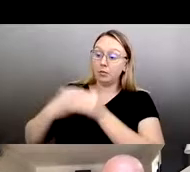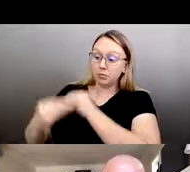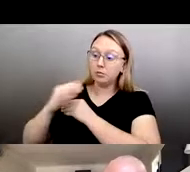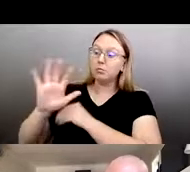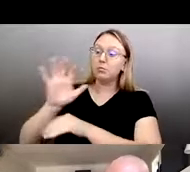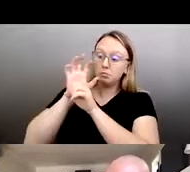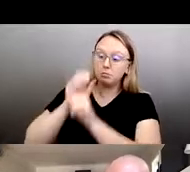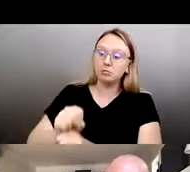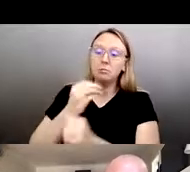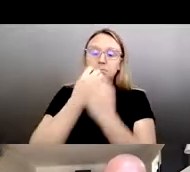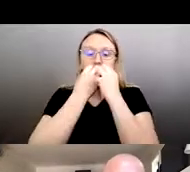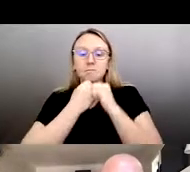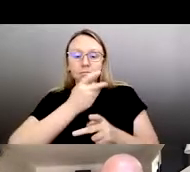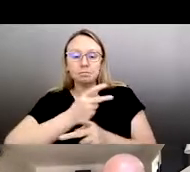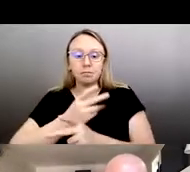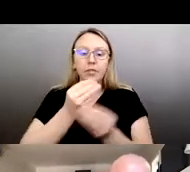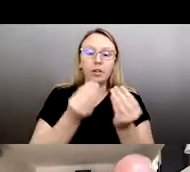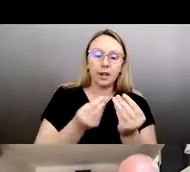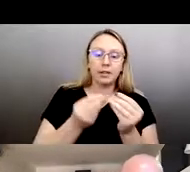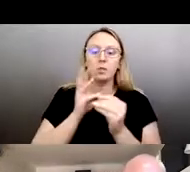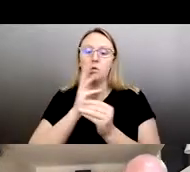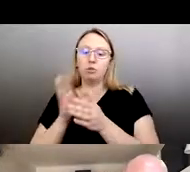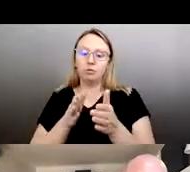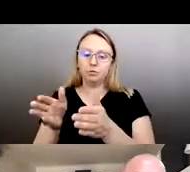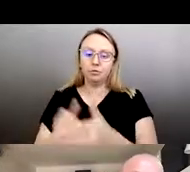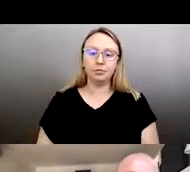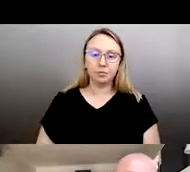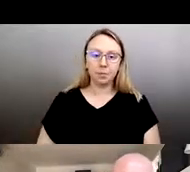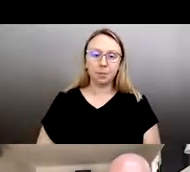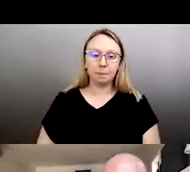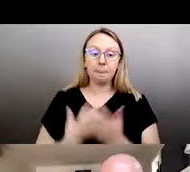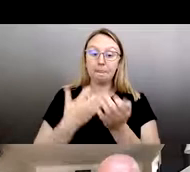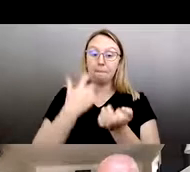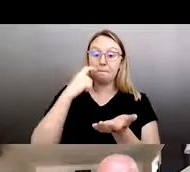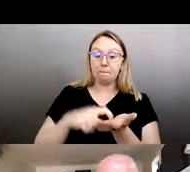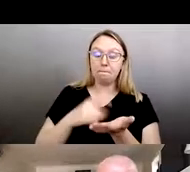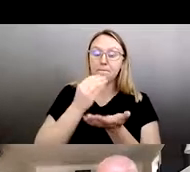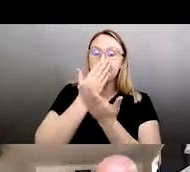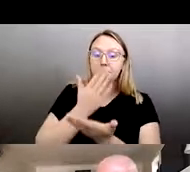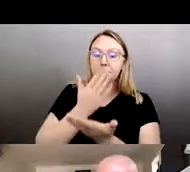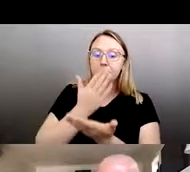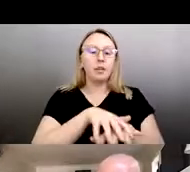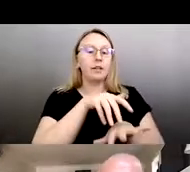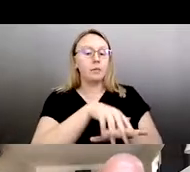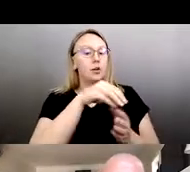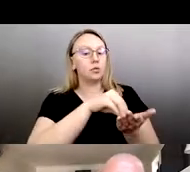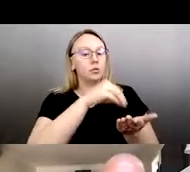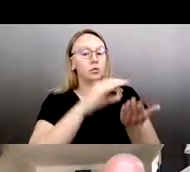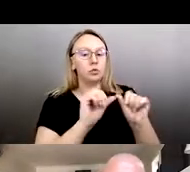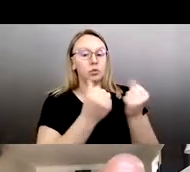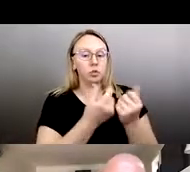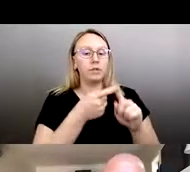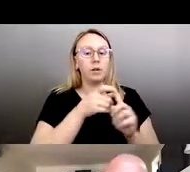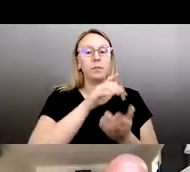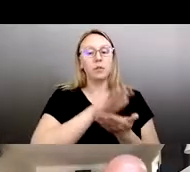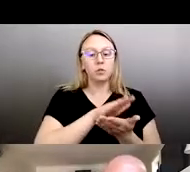traditions, and care for the lands and waterways. I also want to acknowledge and thank the Native American Student Association at the School of the Art Institute of